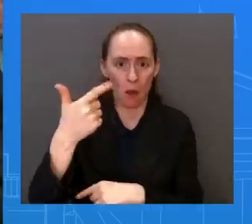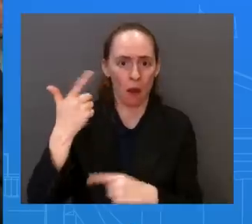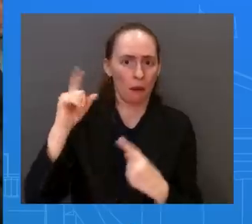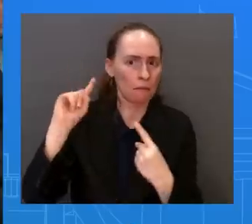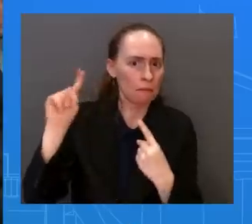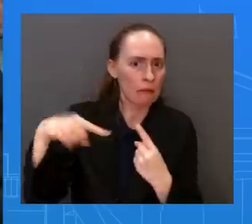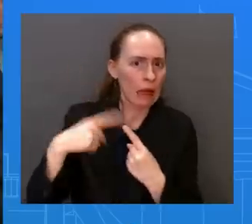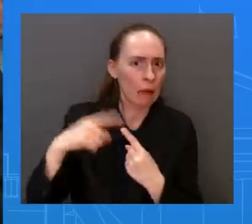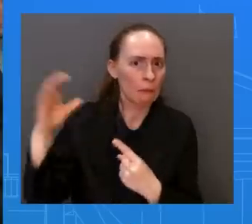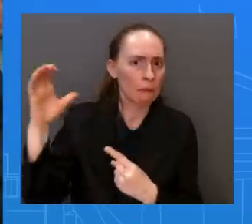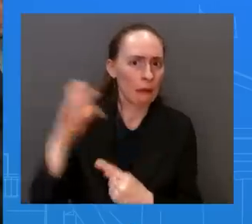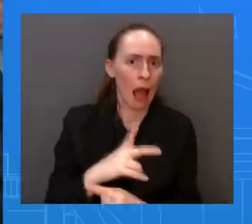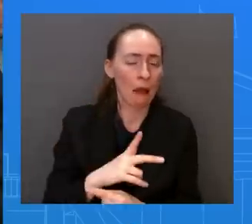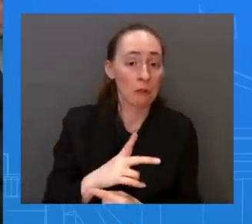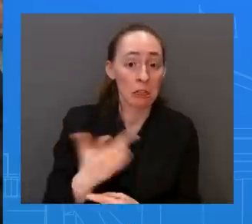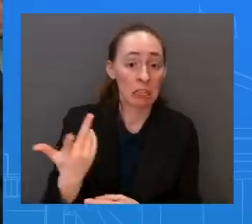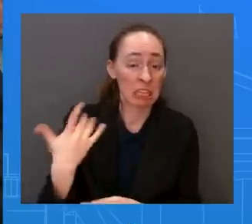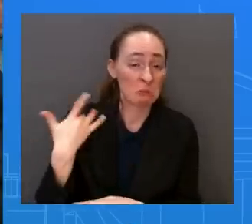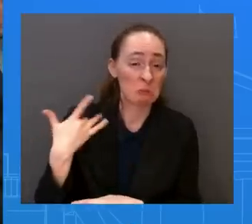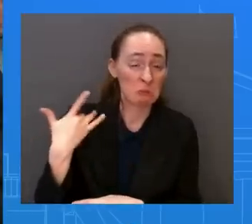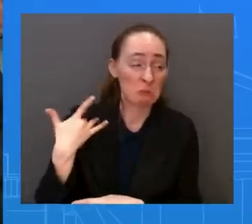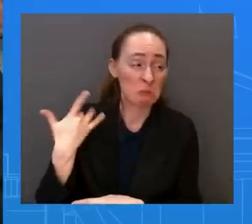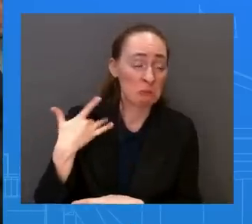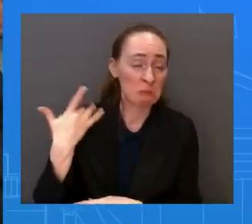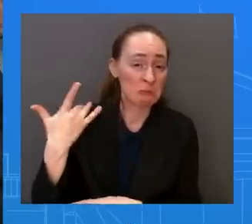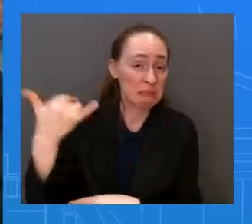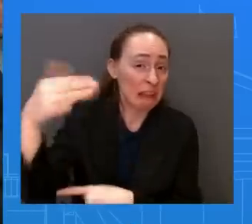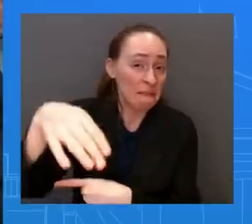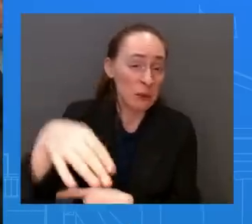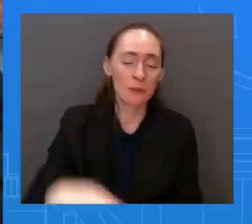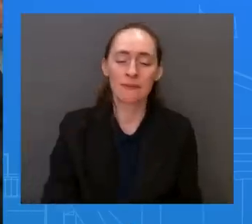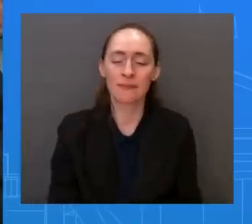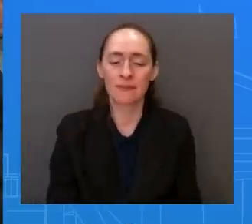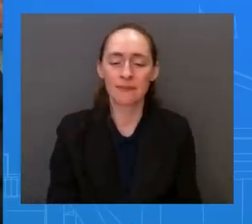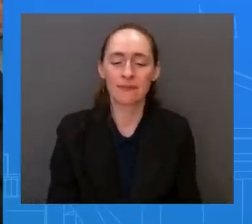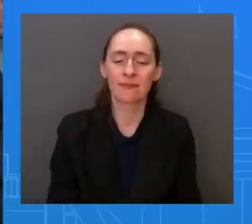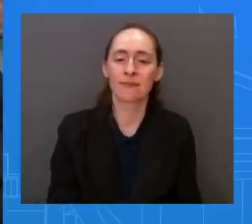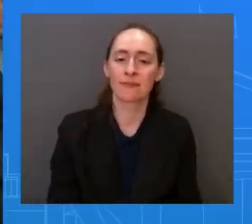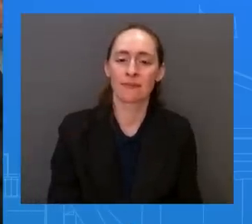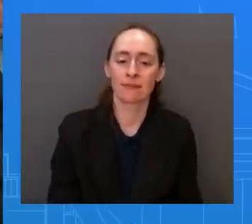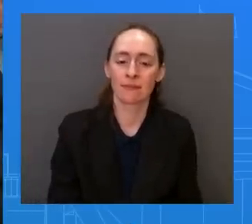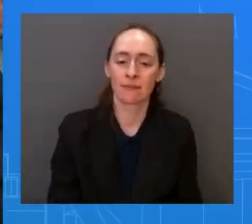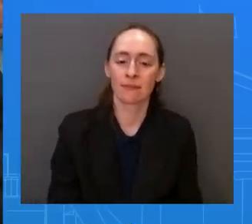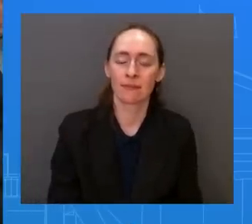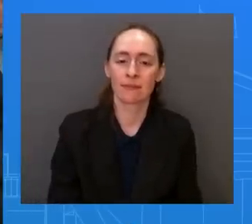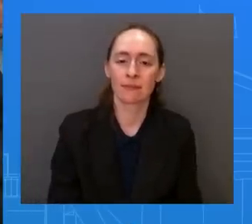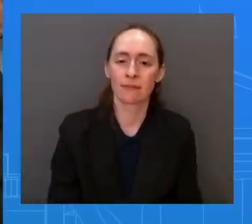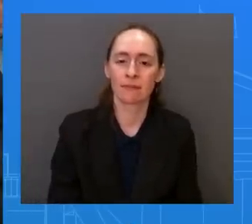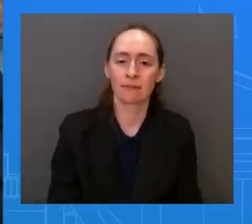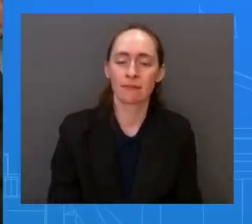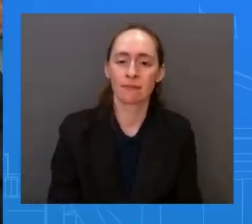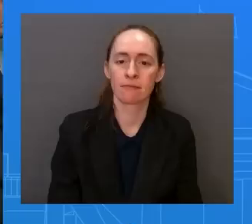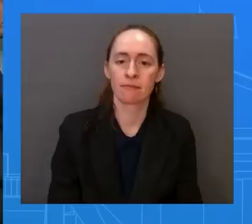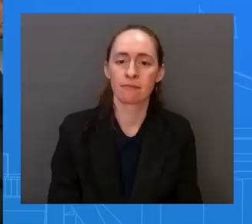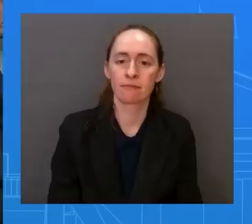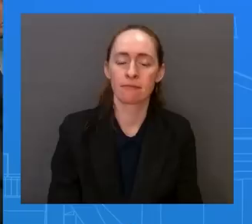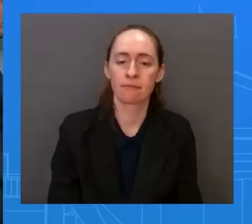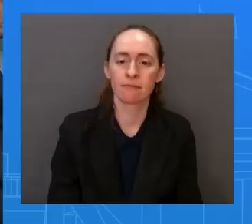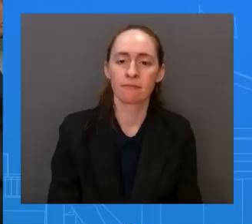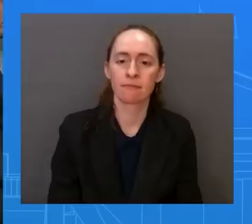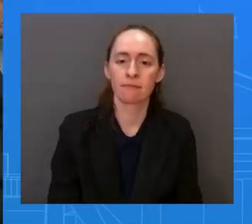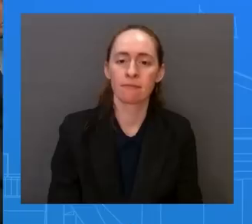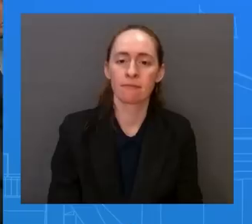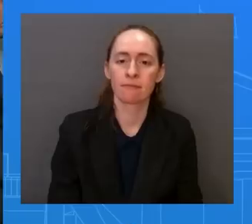topic. In the wake of the balloon operation, NSC and the administration has said that it's going to brief members of the